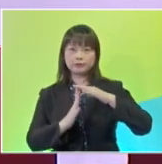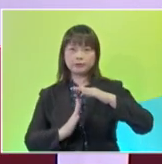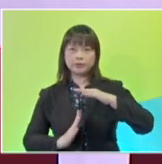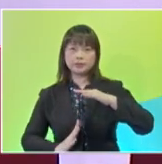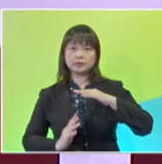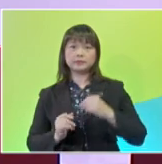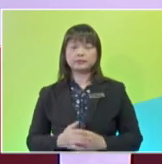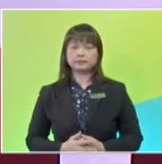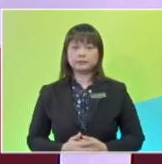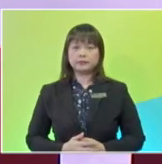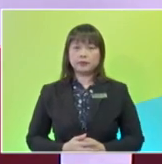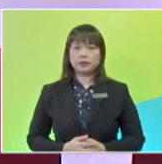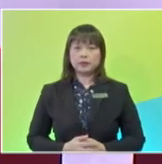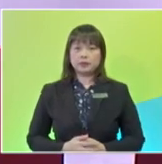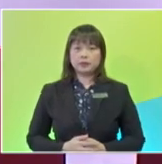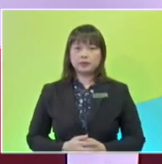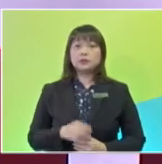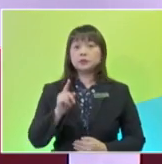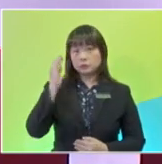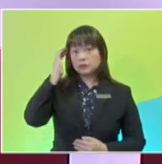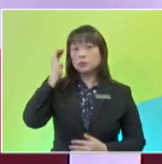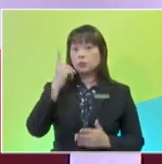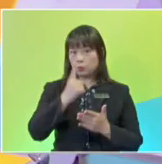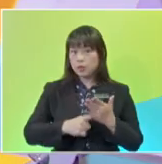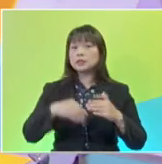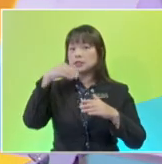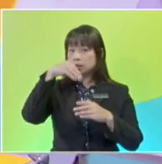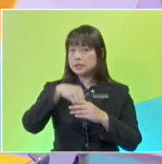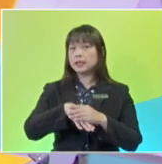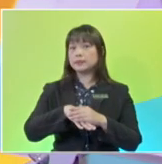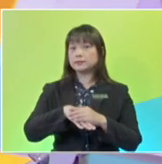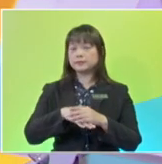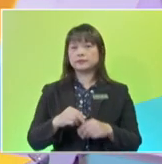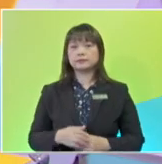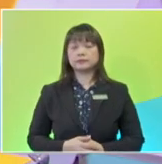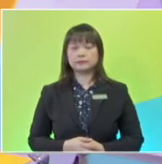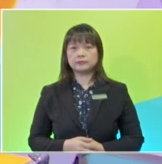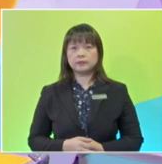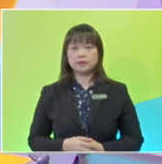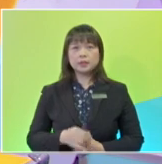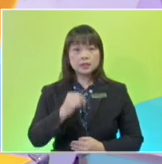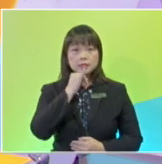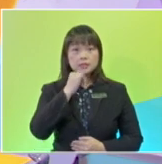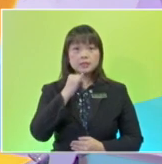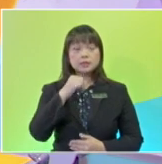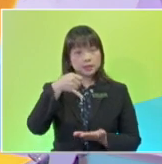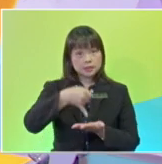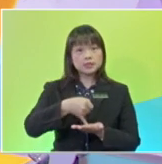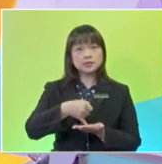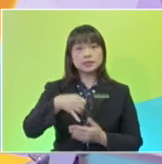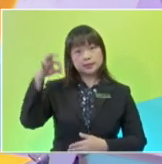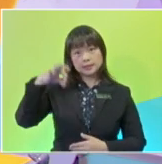this, do you know what's inside this, Sylvia? Let me see. Is it tea? Yes, it is tea. So it's one